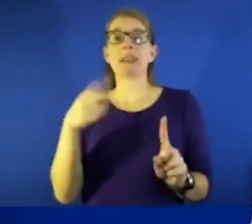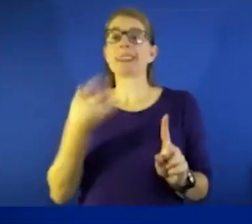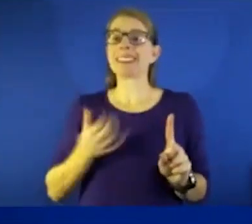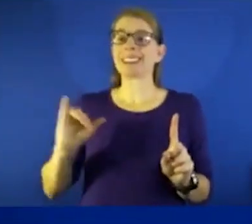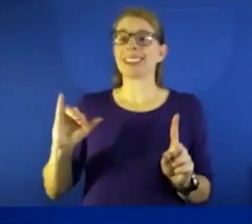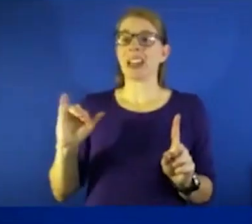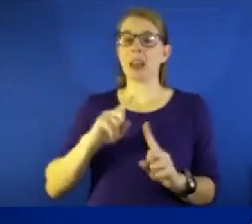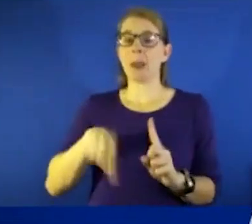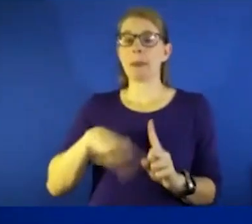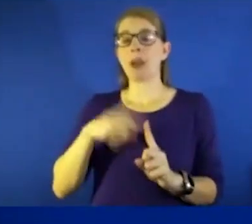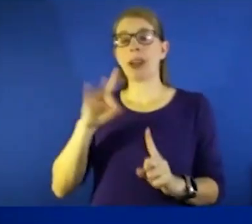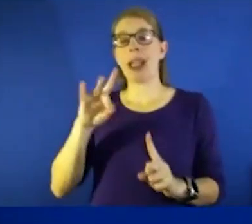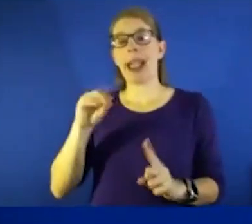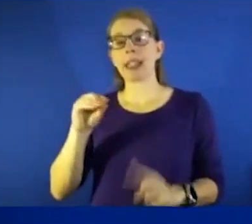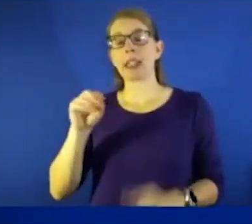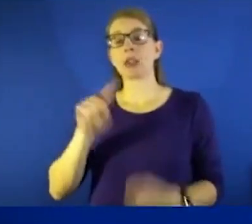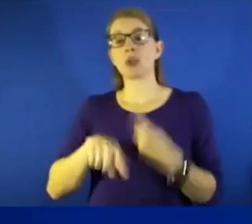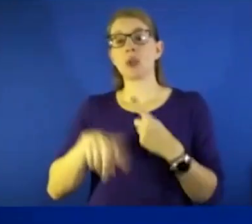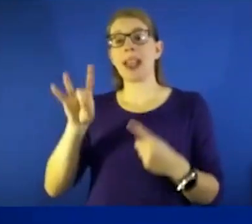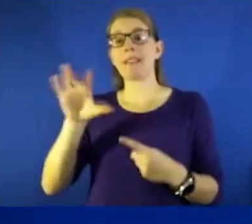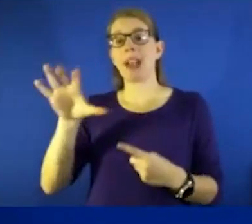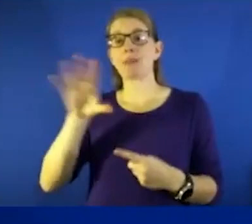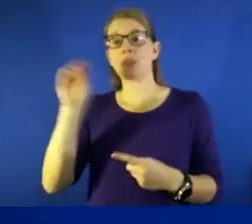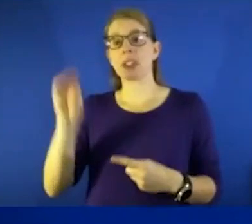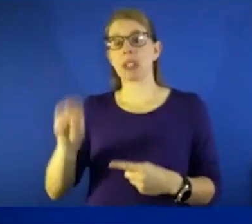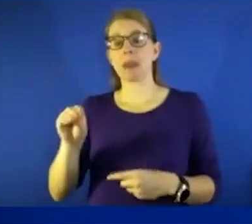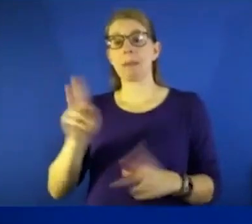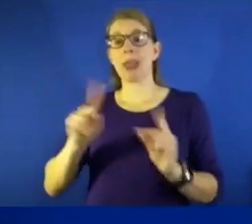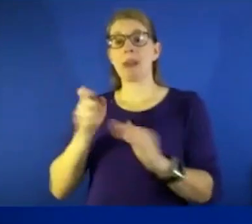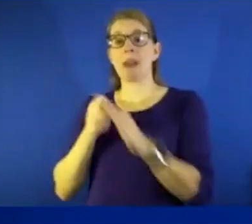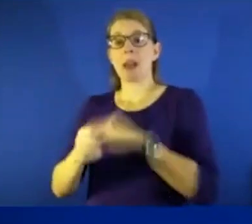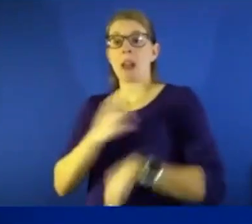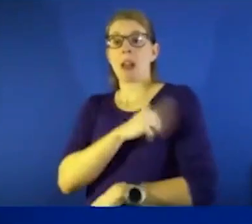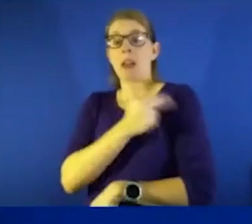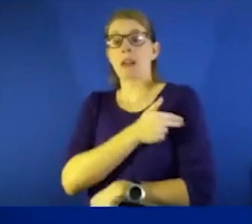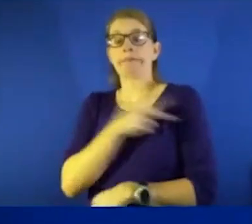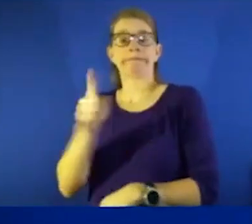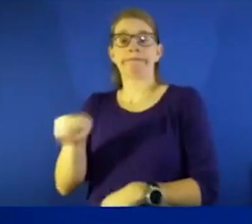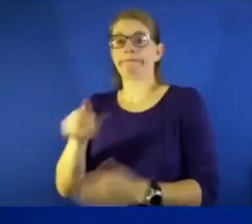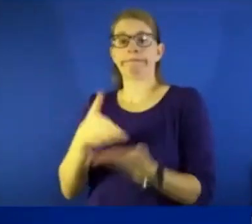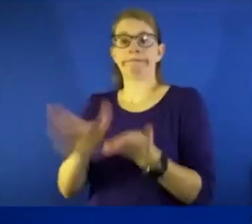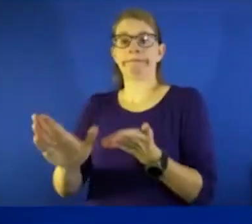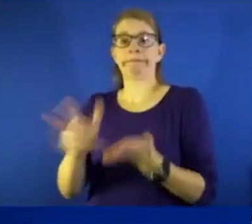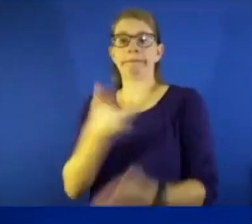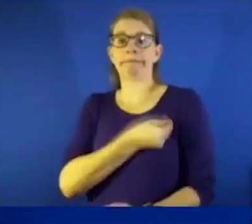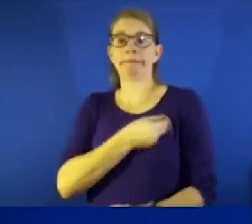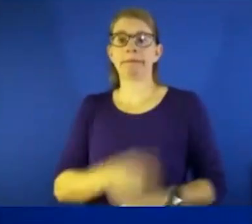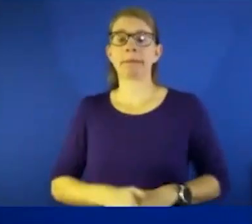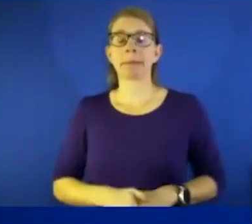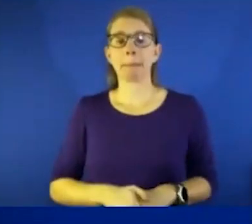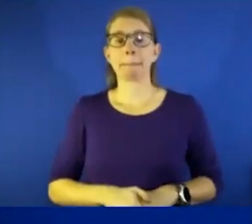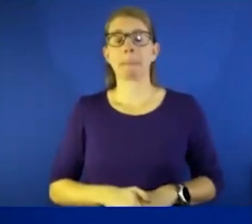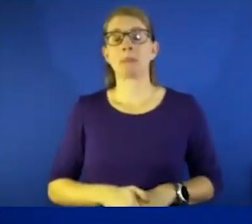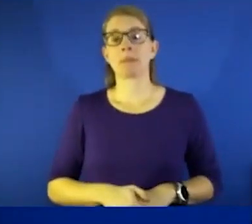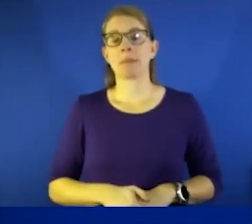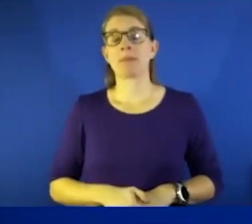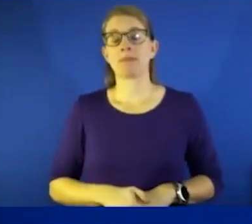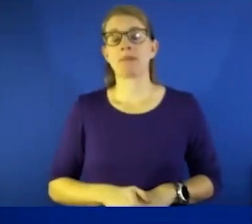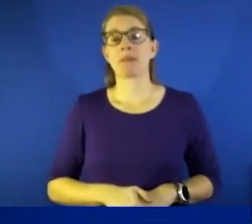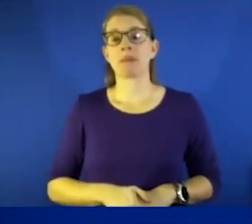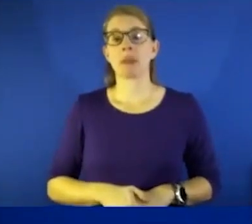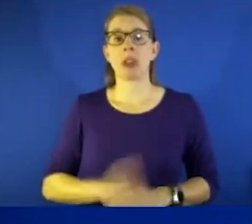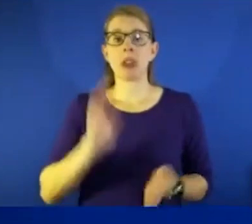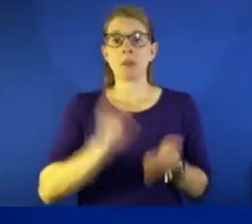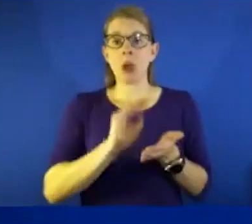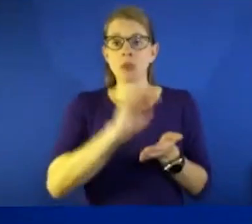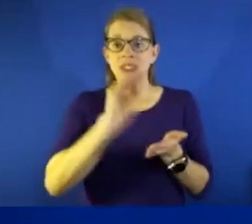to 85% of people hospitalized have not been vaccinated. Yeah. And much smaller percentage has been vaccinated.